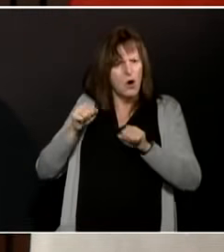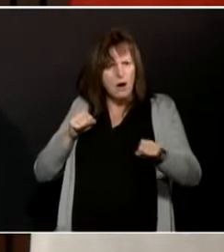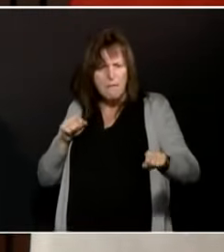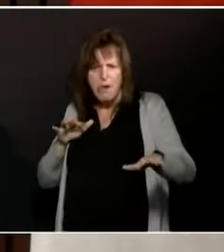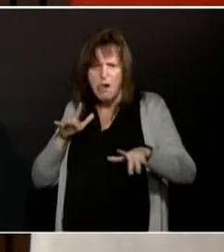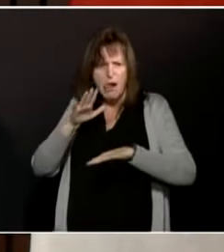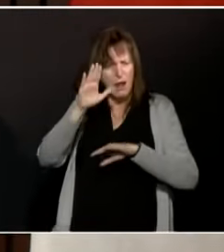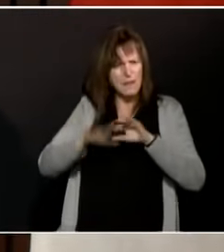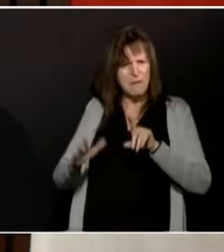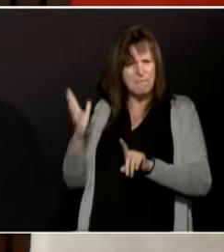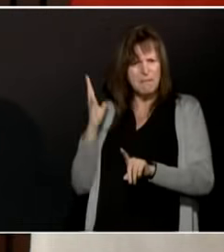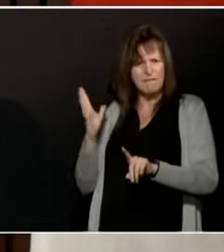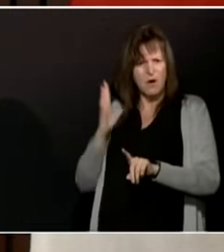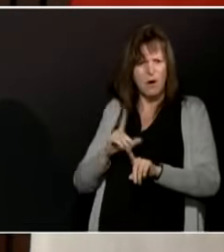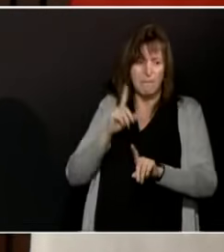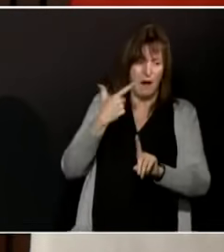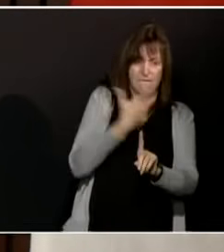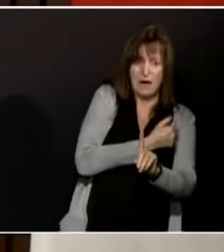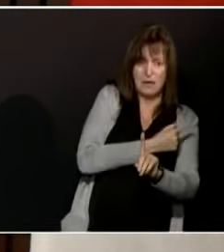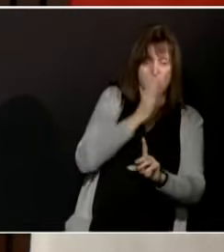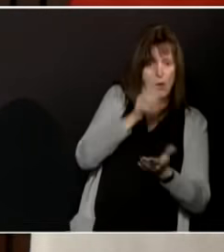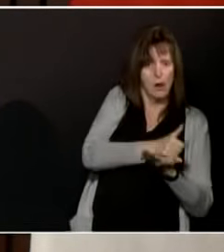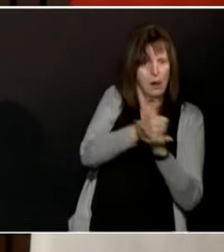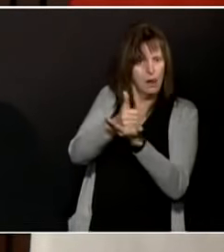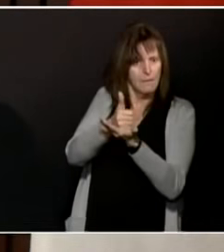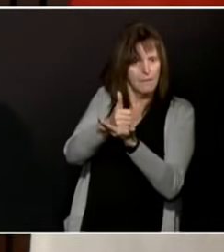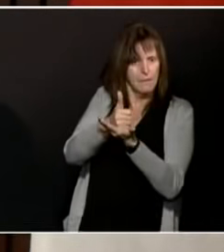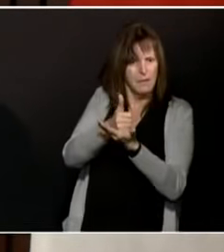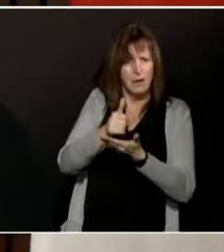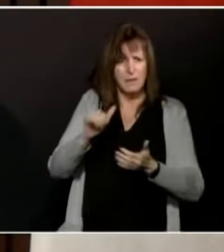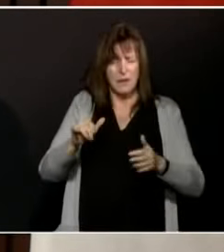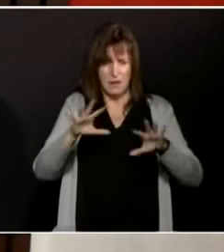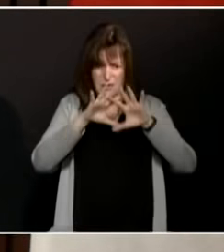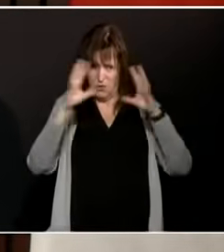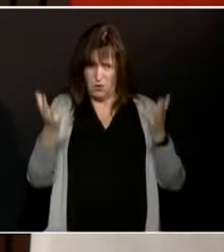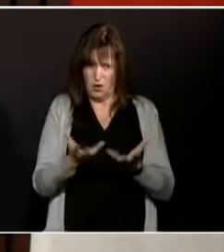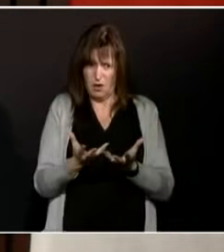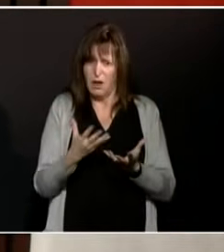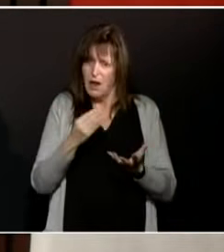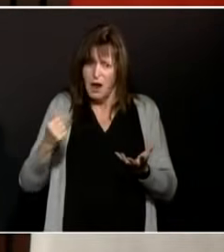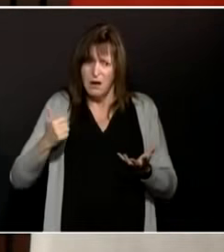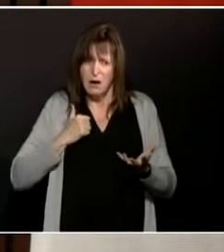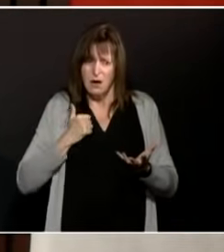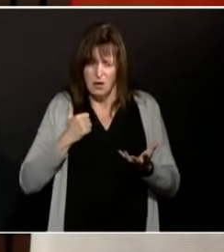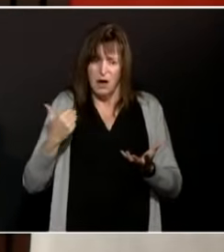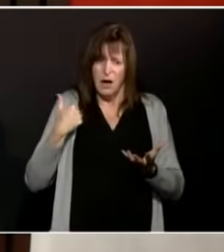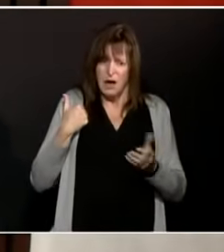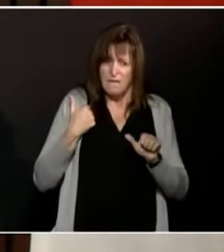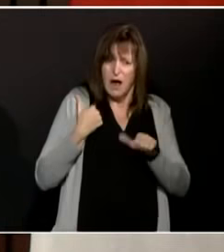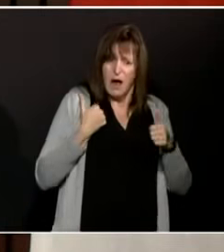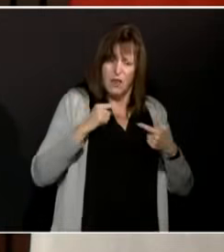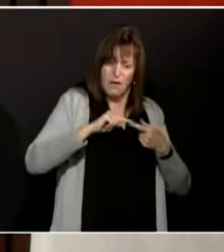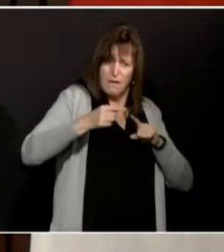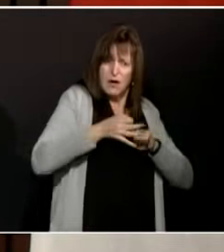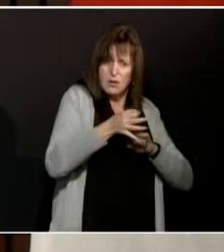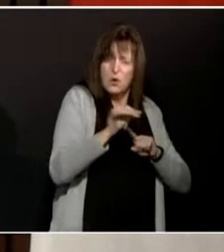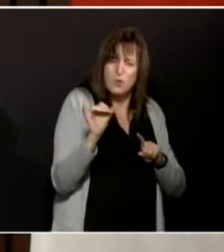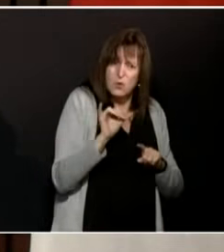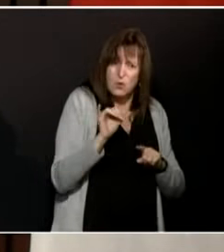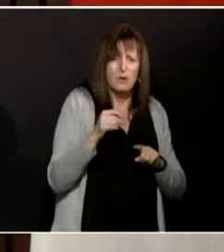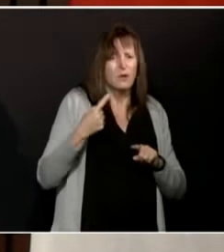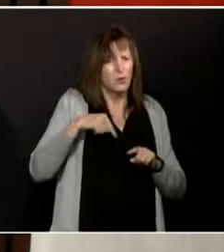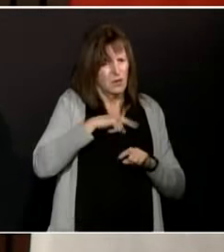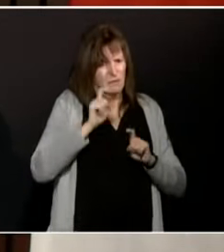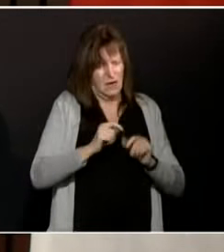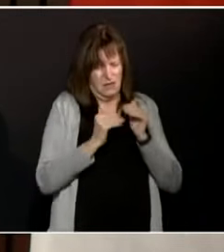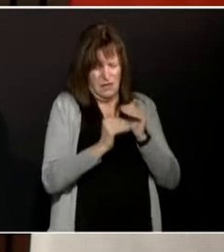There are more concerning variants around the globe and within Canada. We need to limit the spread of these even more concerning variants across our